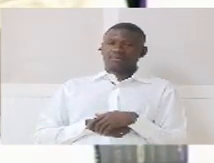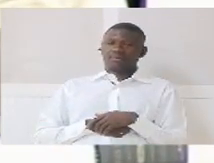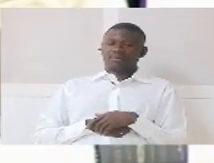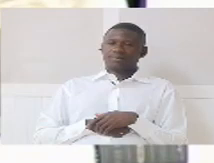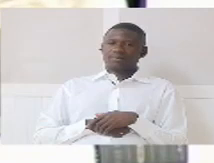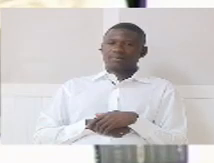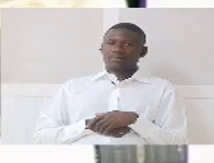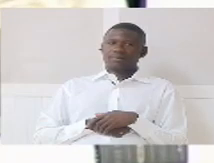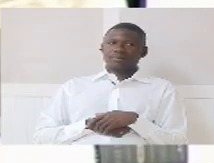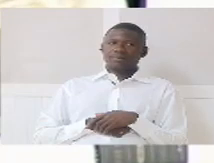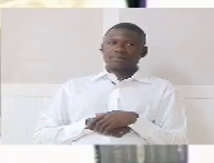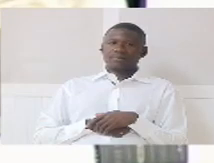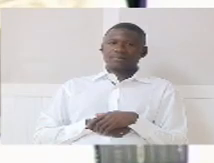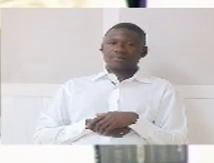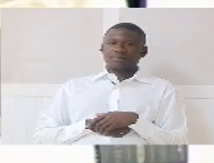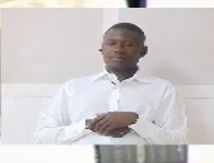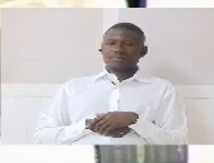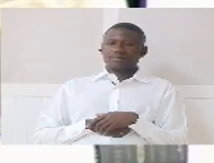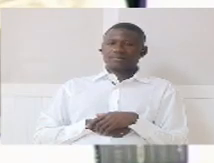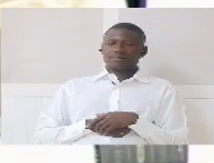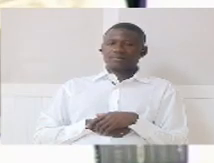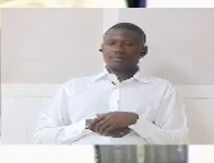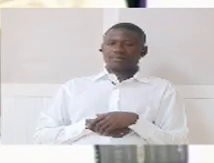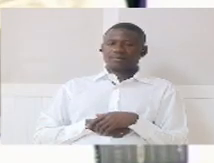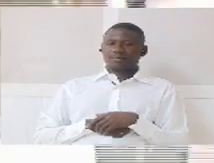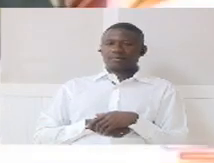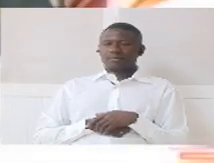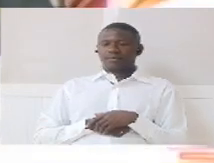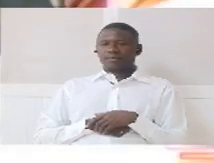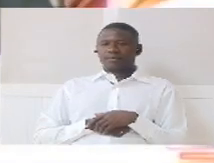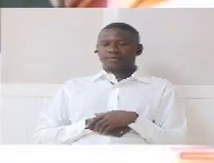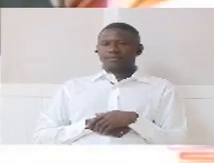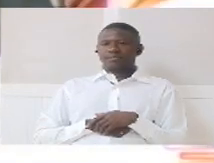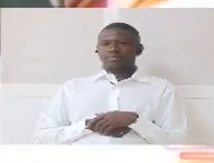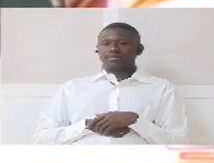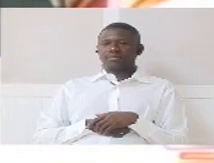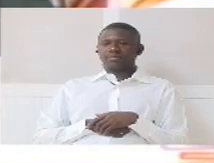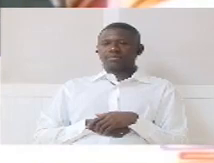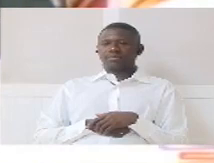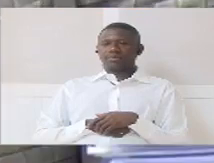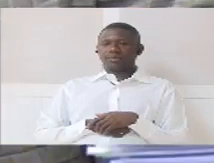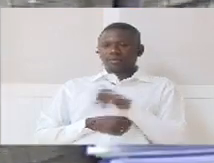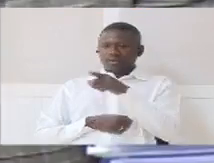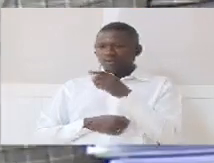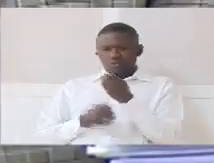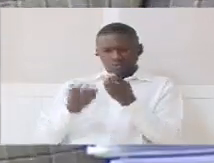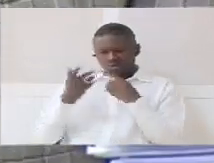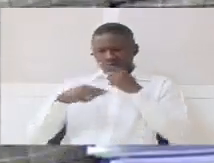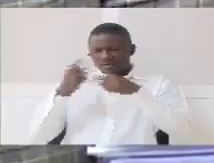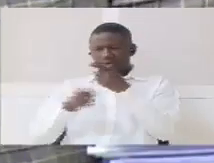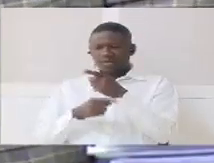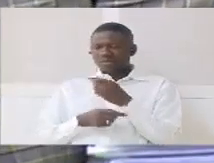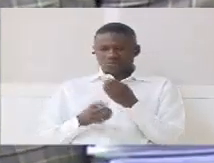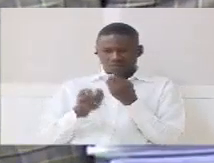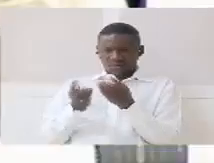And Can you tell us about that? For if you